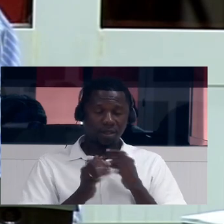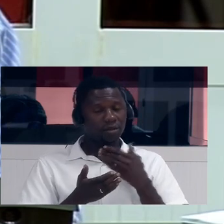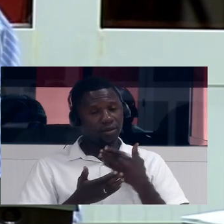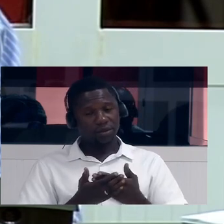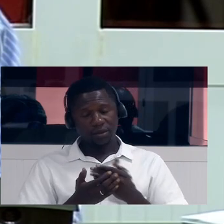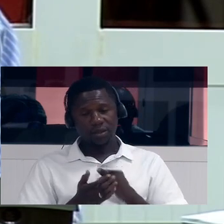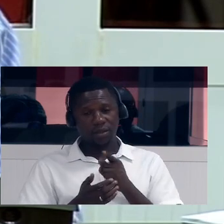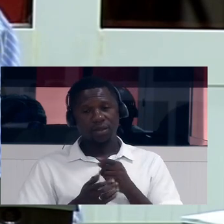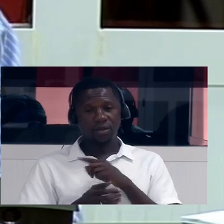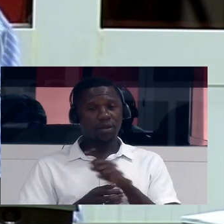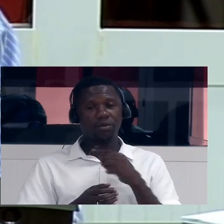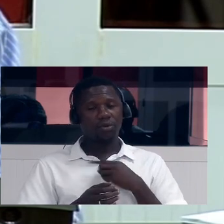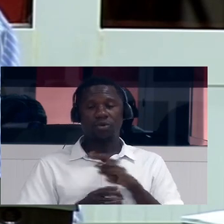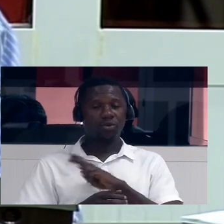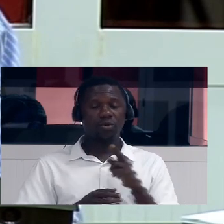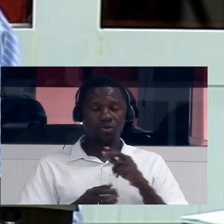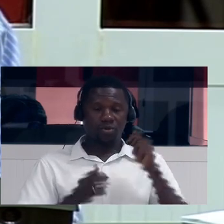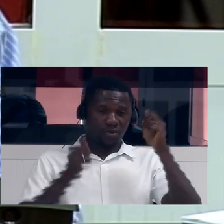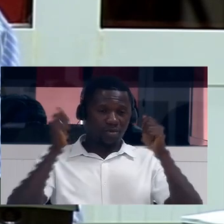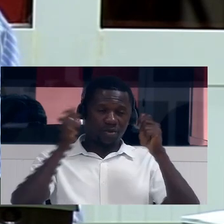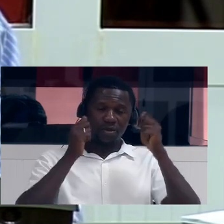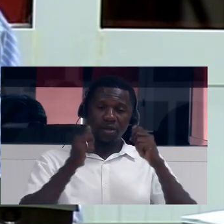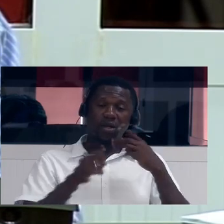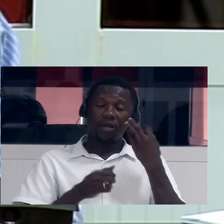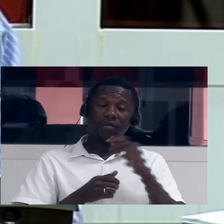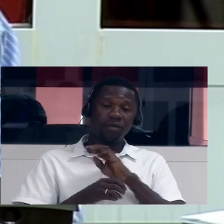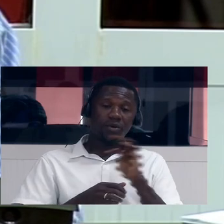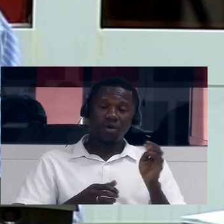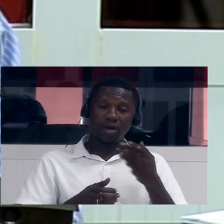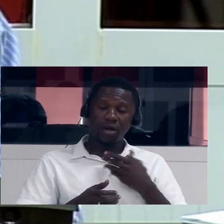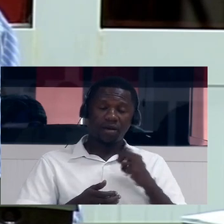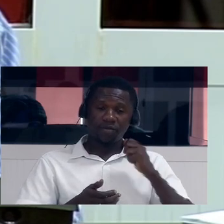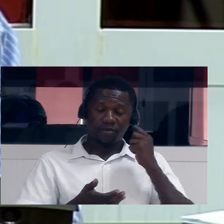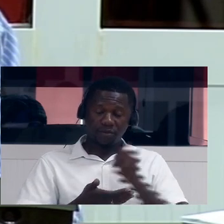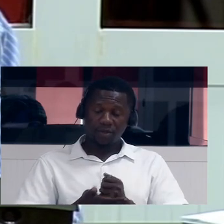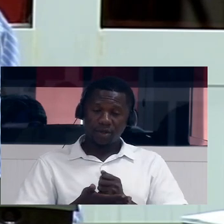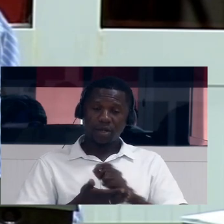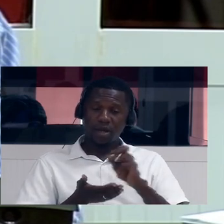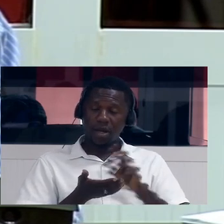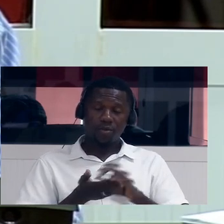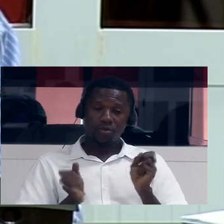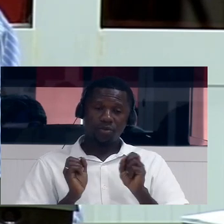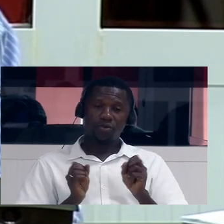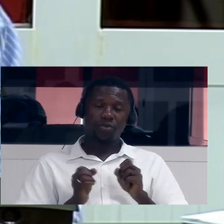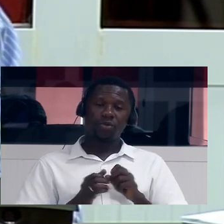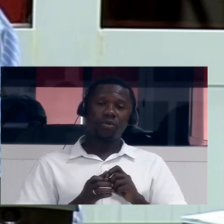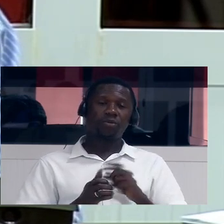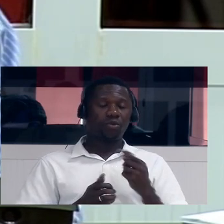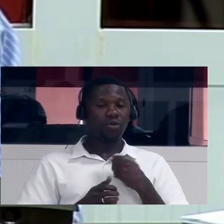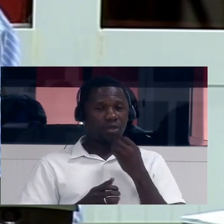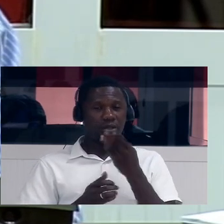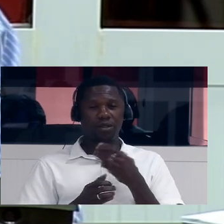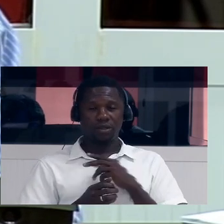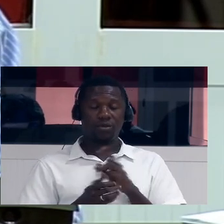pleaded with them not to demonstrate in the absence of an application to hold their demonstration. But of course, they were